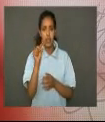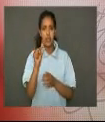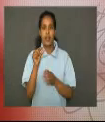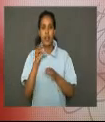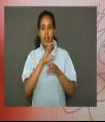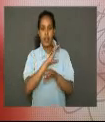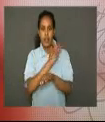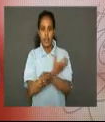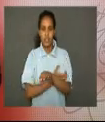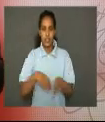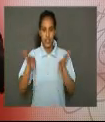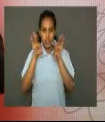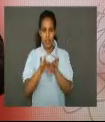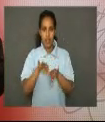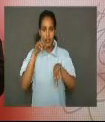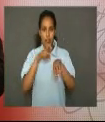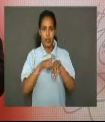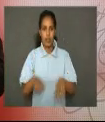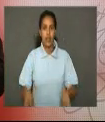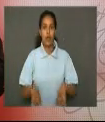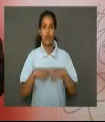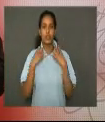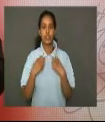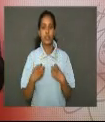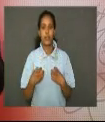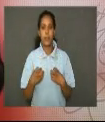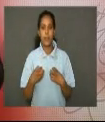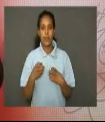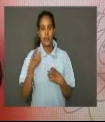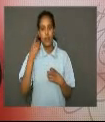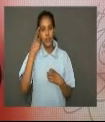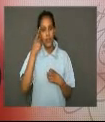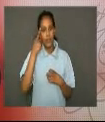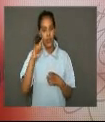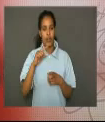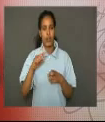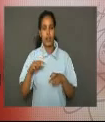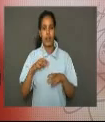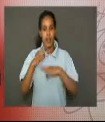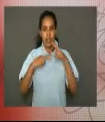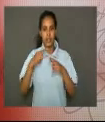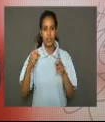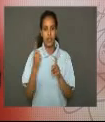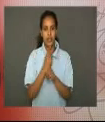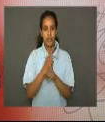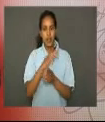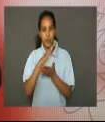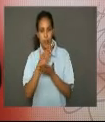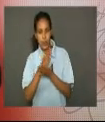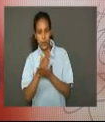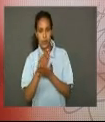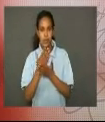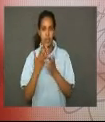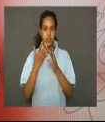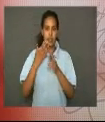energy needed during a collision for a reaction to take place between the